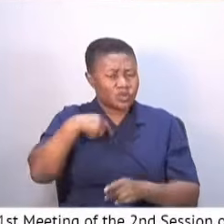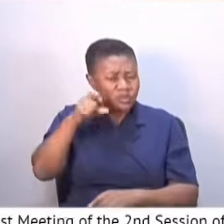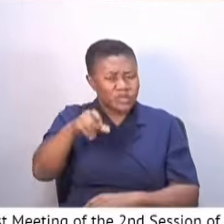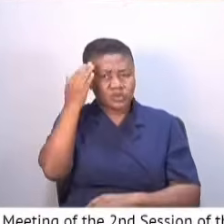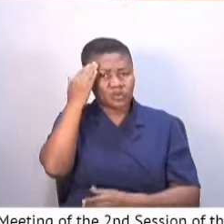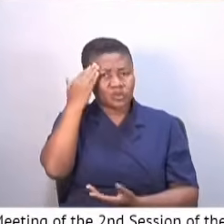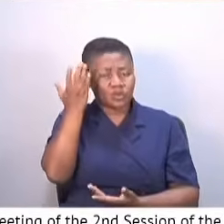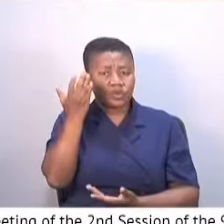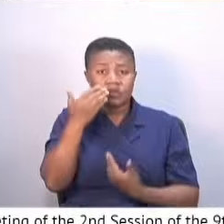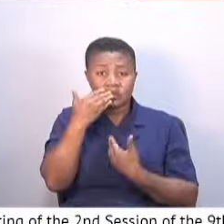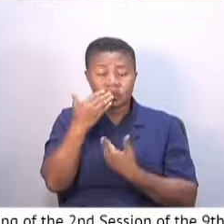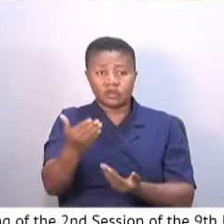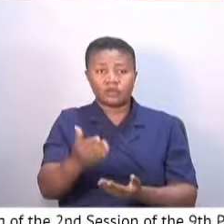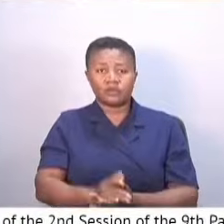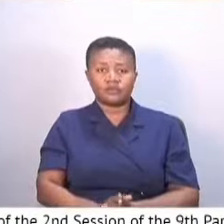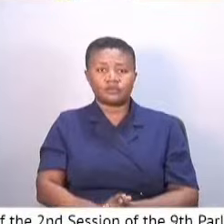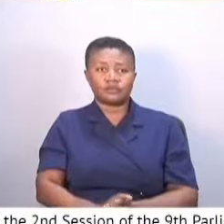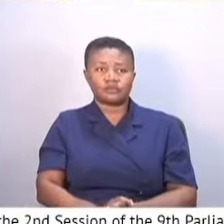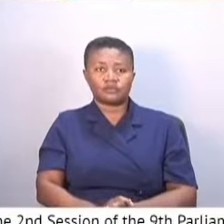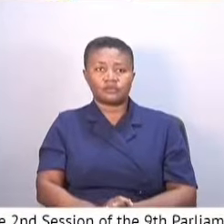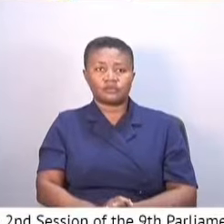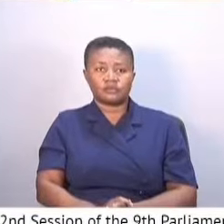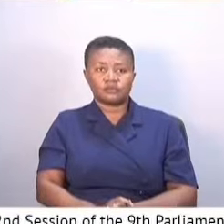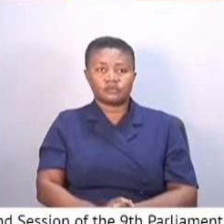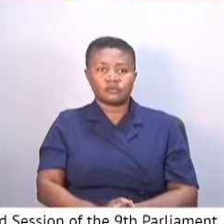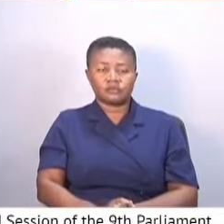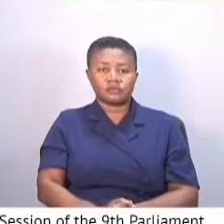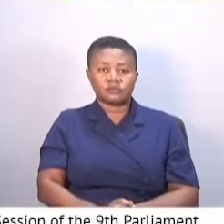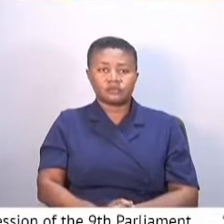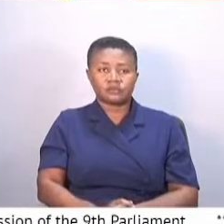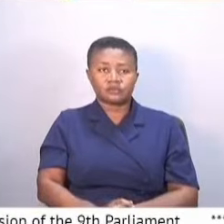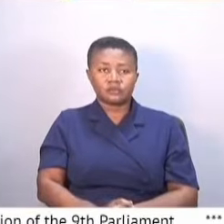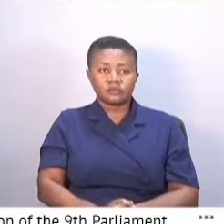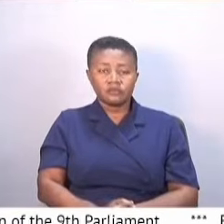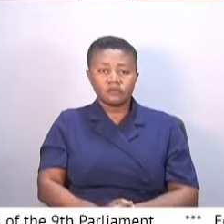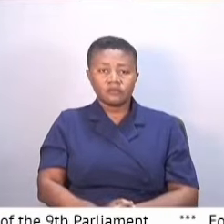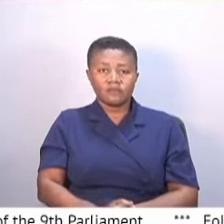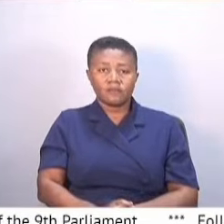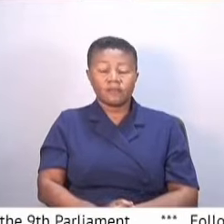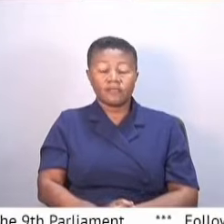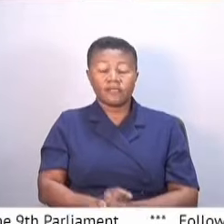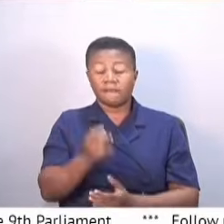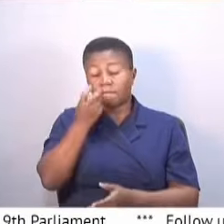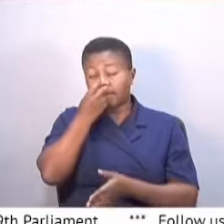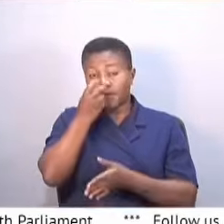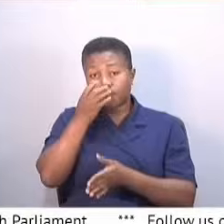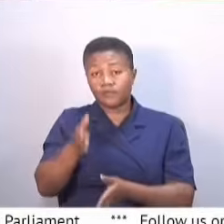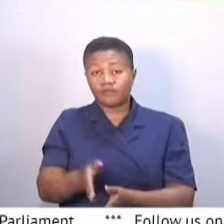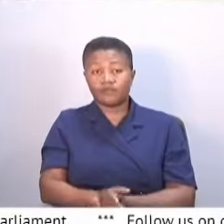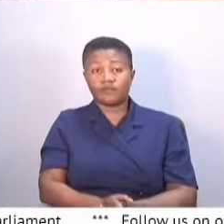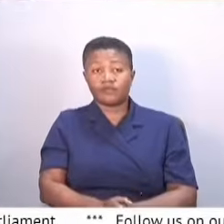Speaker. No, he didn't speak to me. Mr. Speaker,